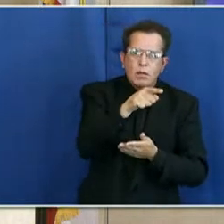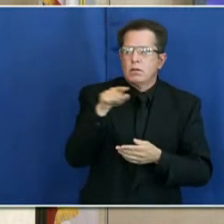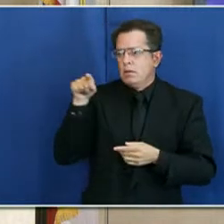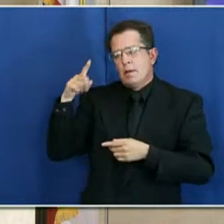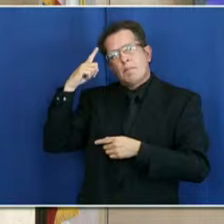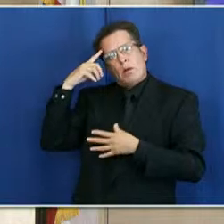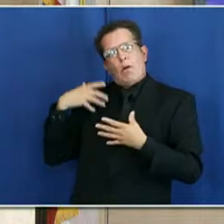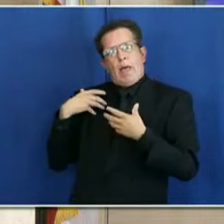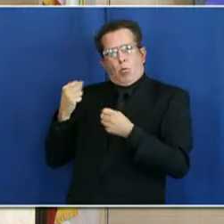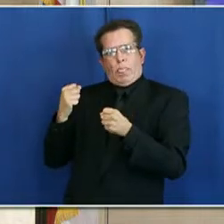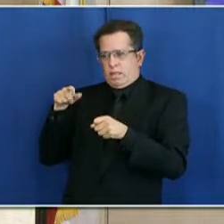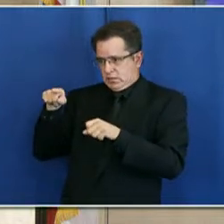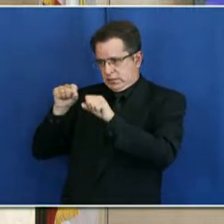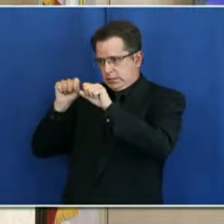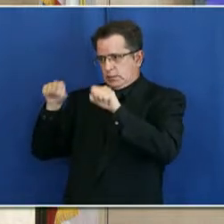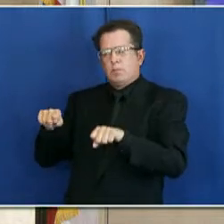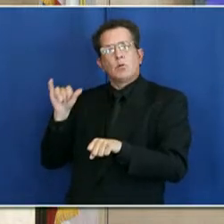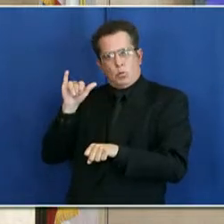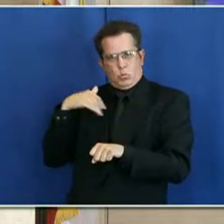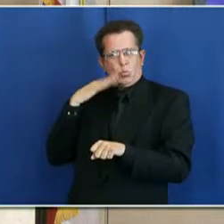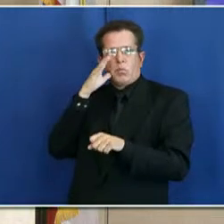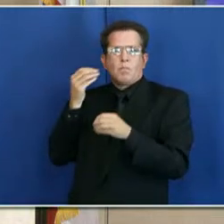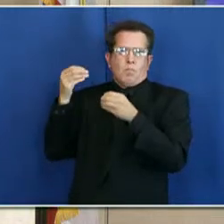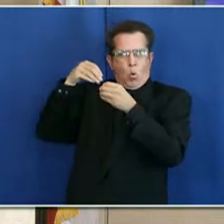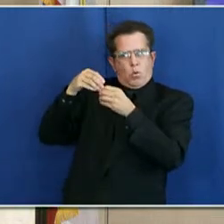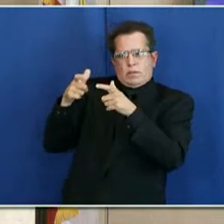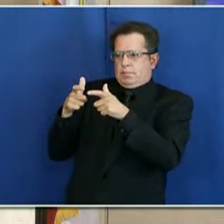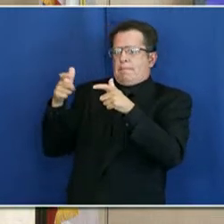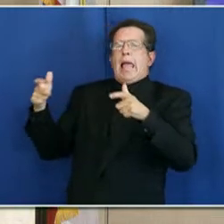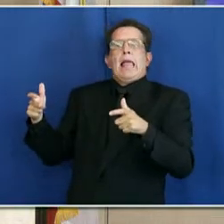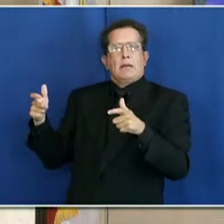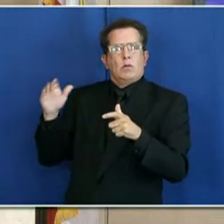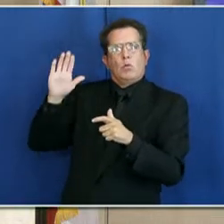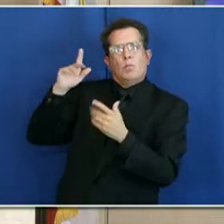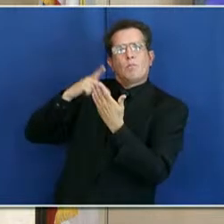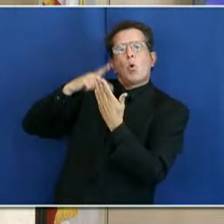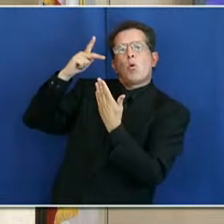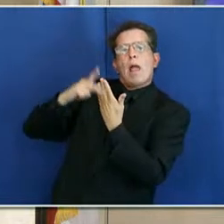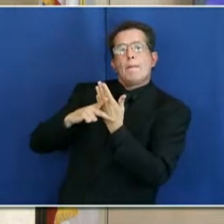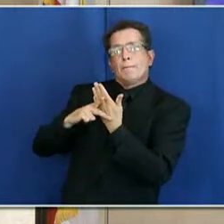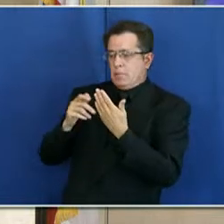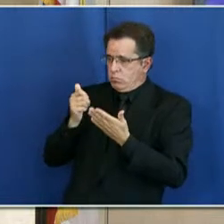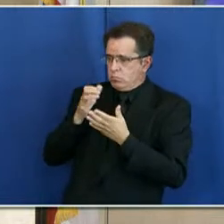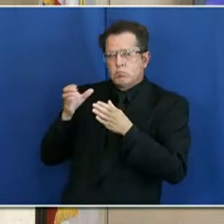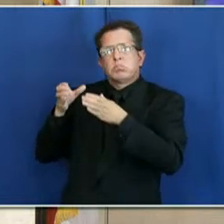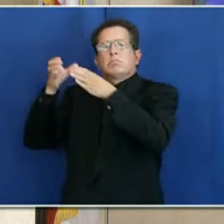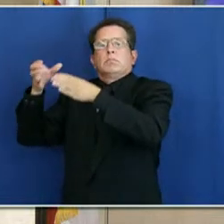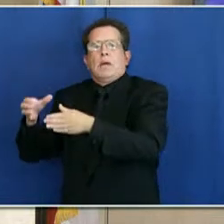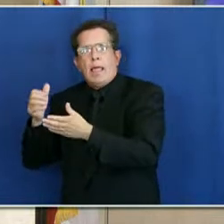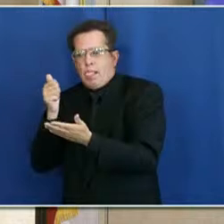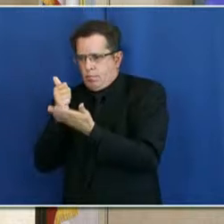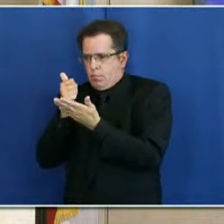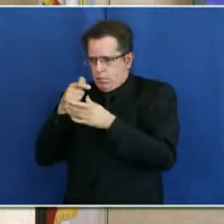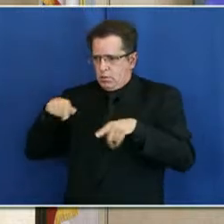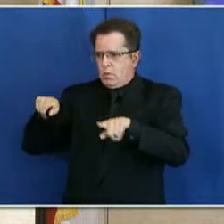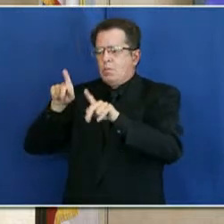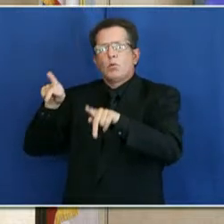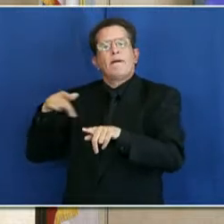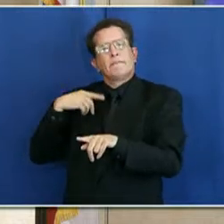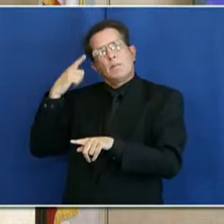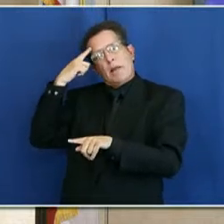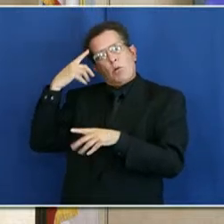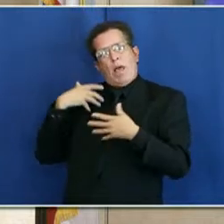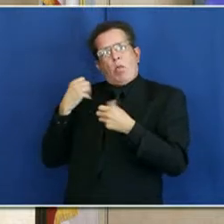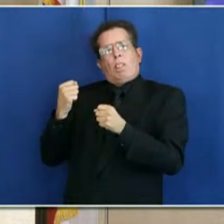health system, allowing us to expand our crisis stabilization units that can offer immediate help to people suffering mental